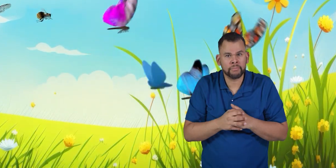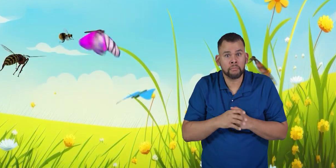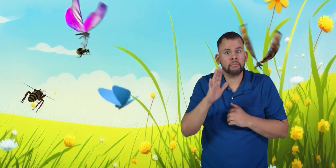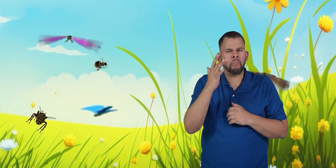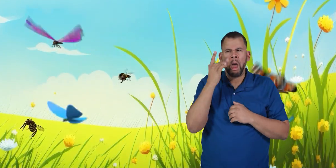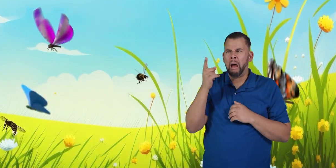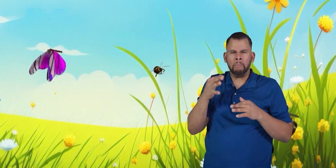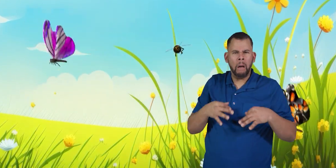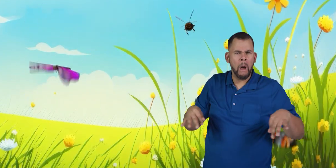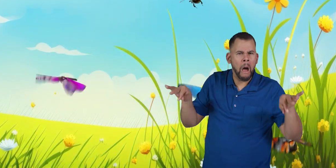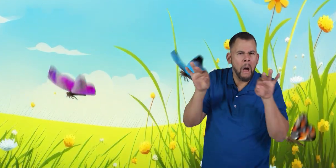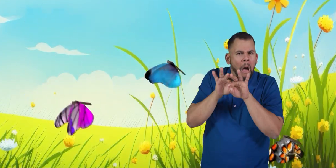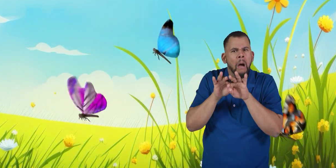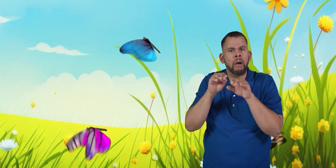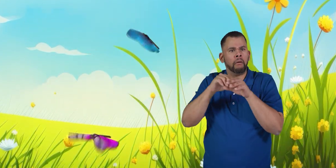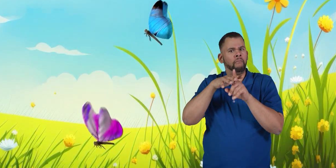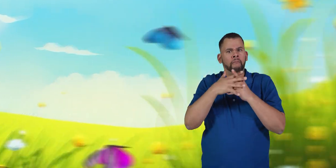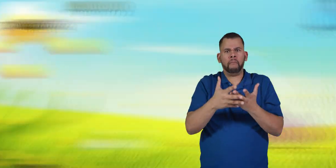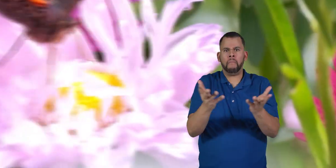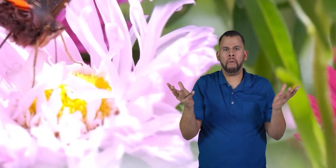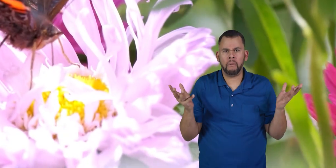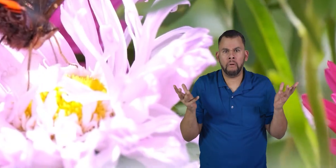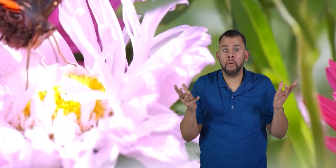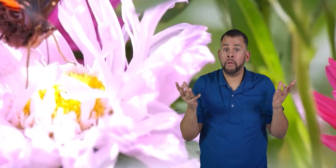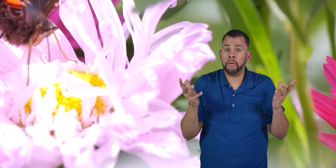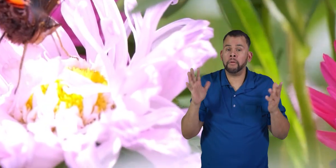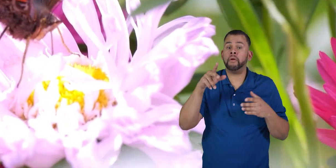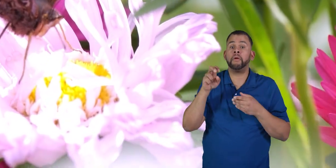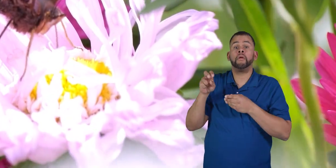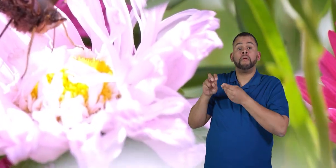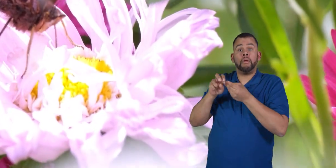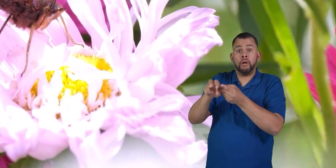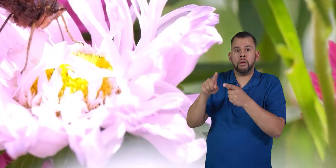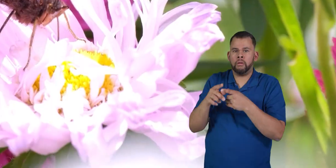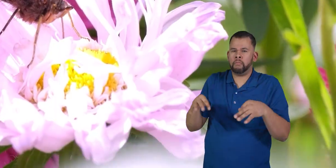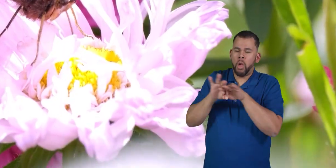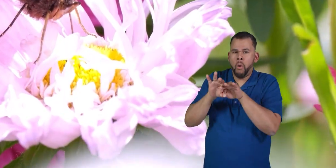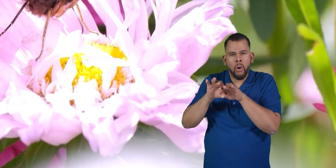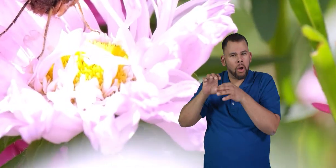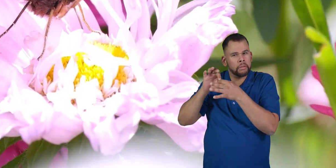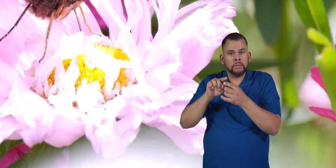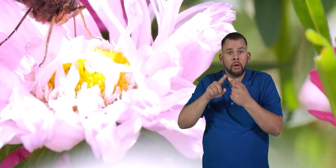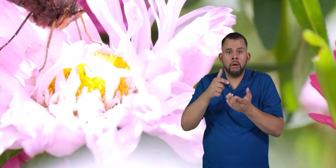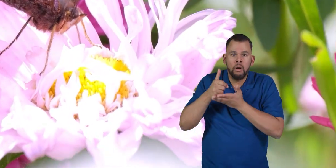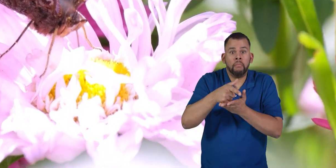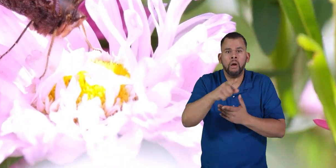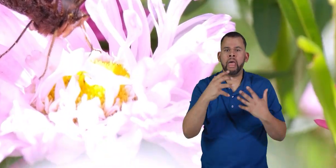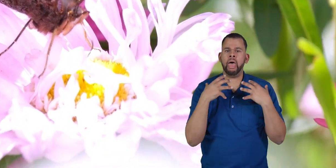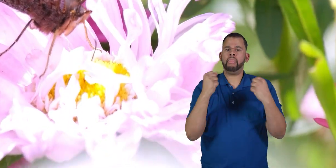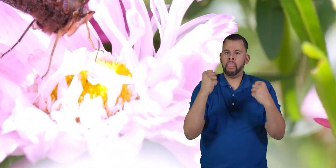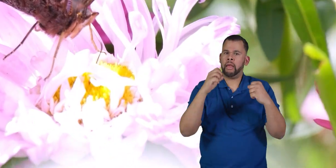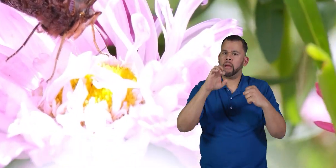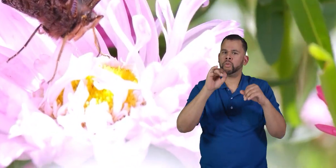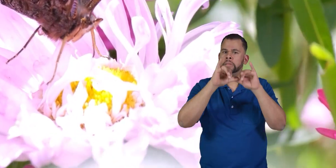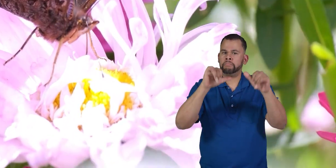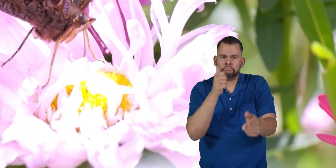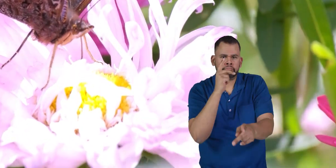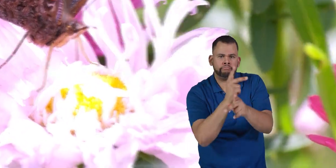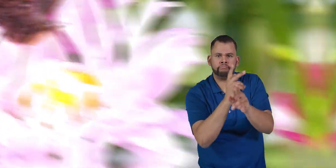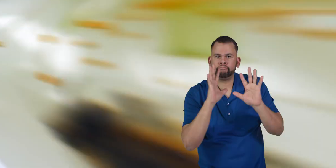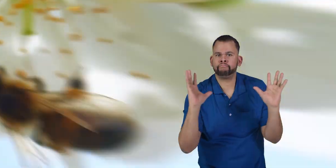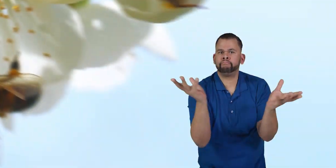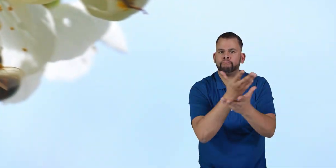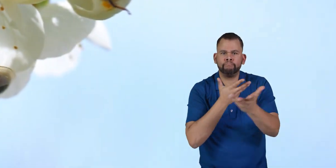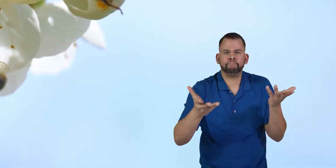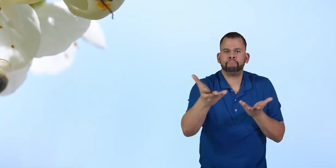why are they important to the environment pollinators are important to the environment because they help to build healthy ecosystems